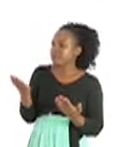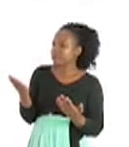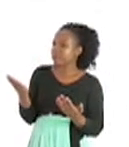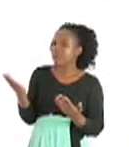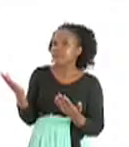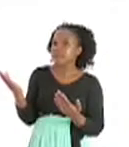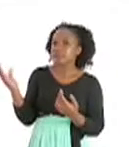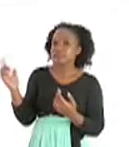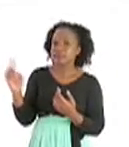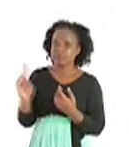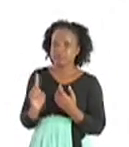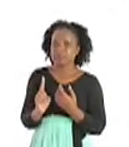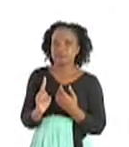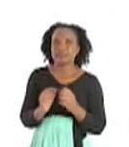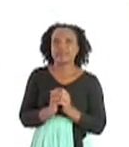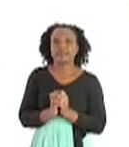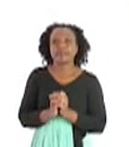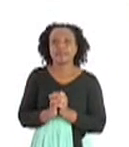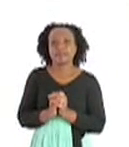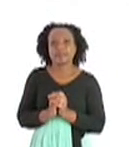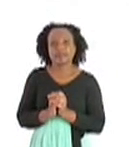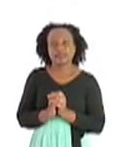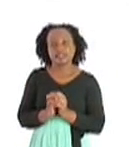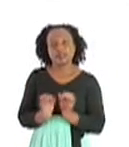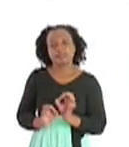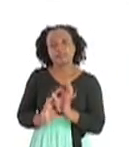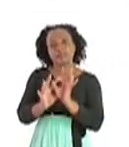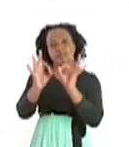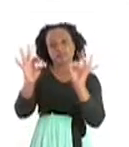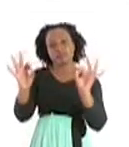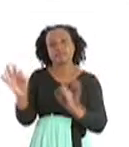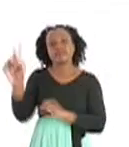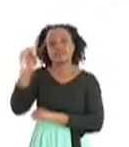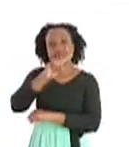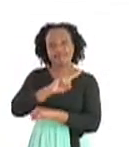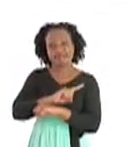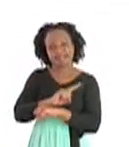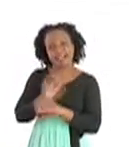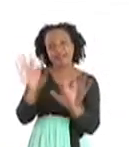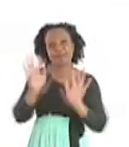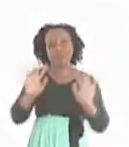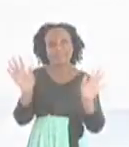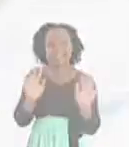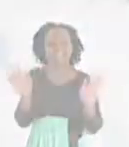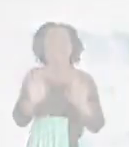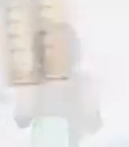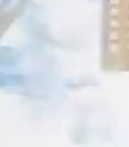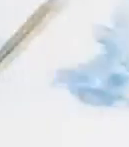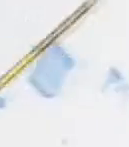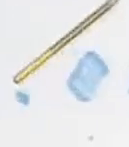you? Okay, have a wonderful day and goodbye.